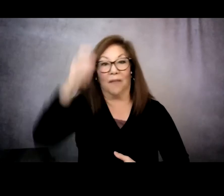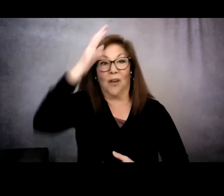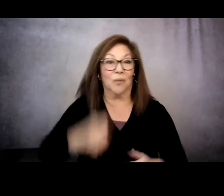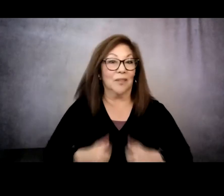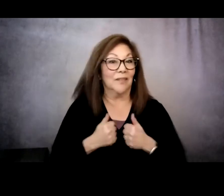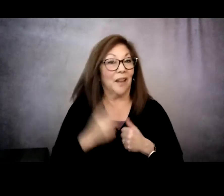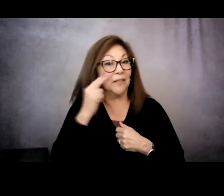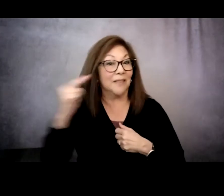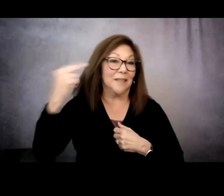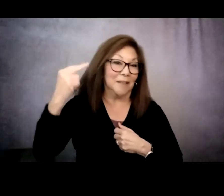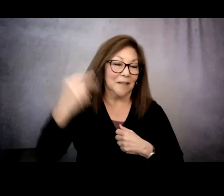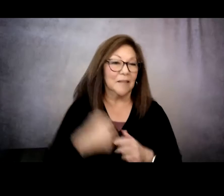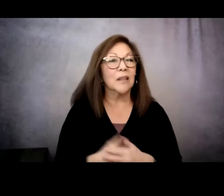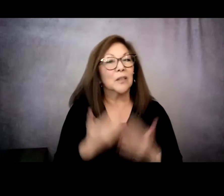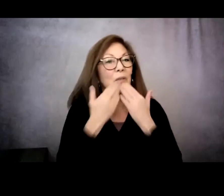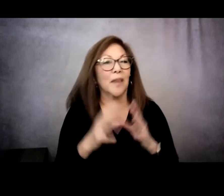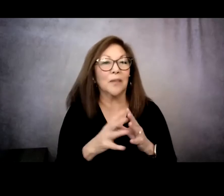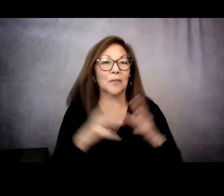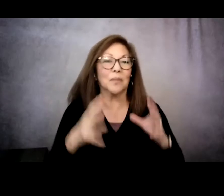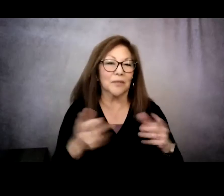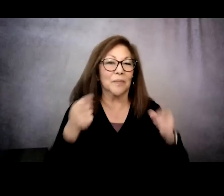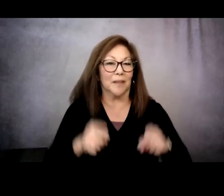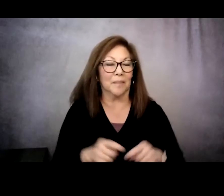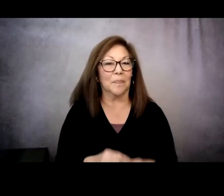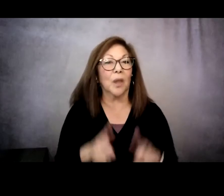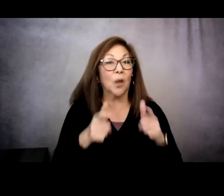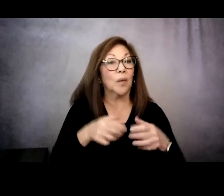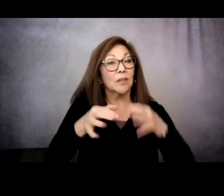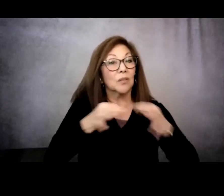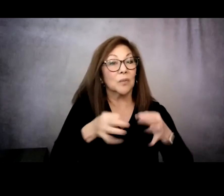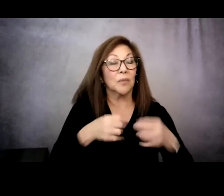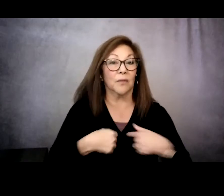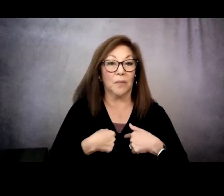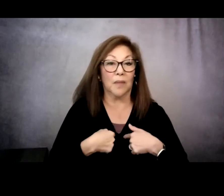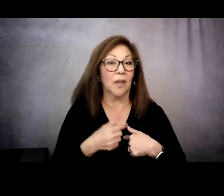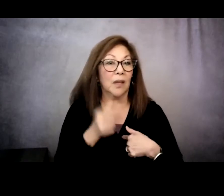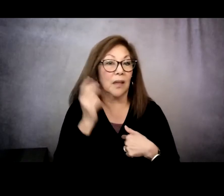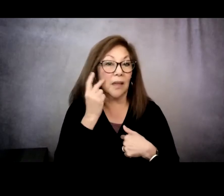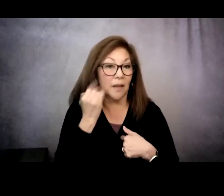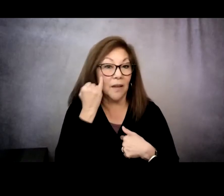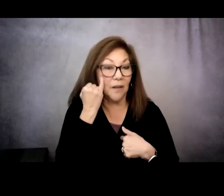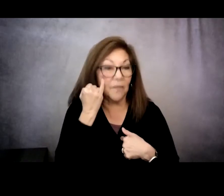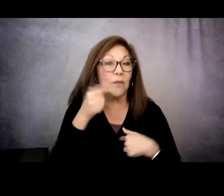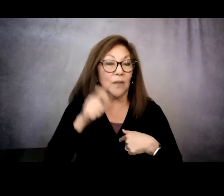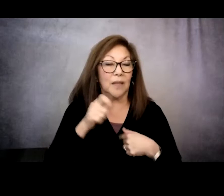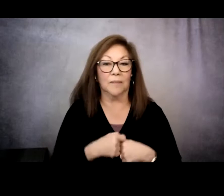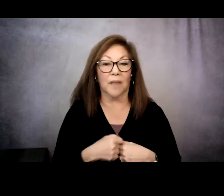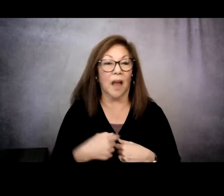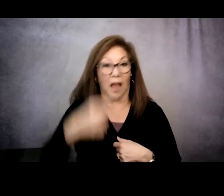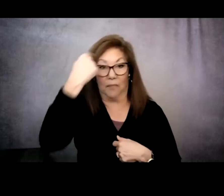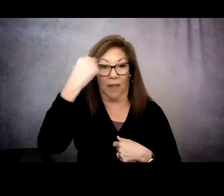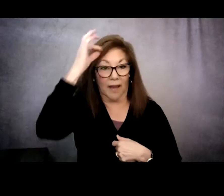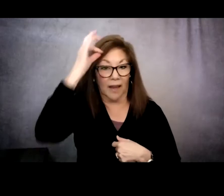thank you so much for making this happen. A quick visual descriptor for anyone who may need it of me. I have black